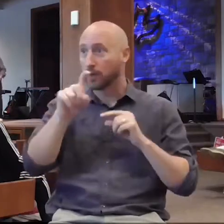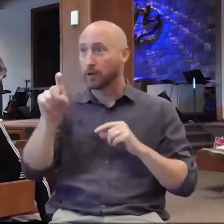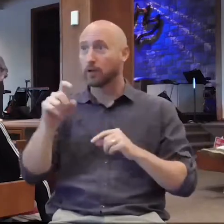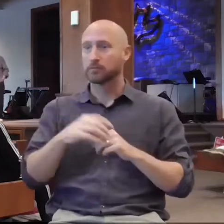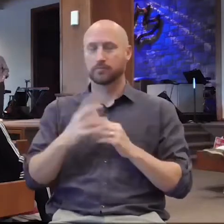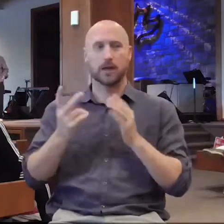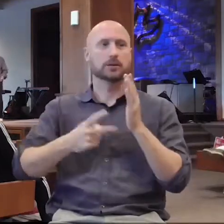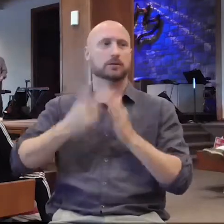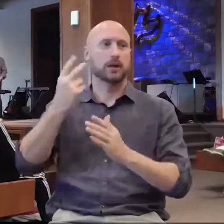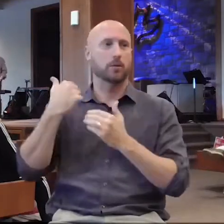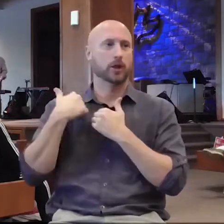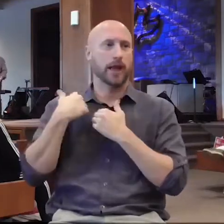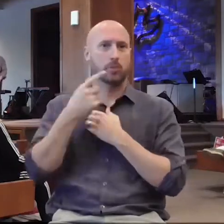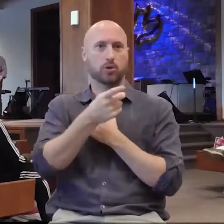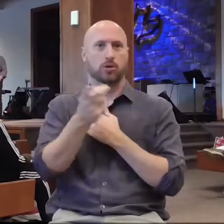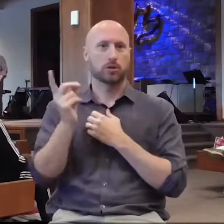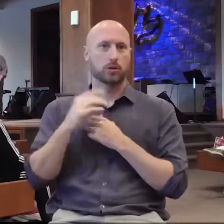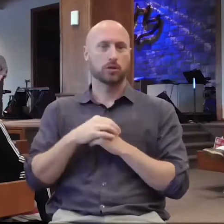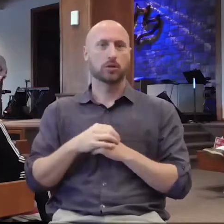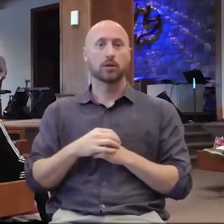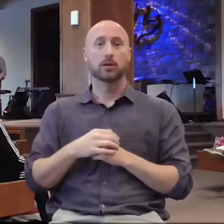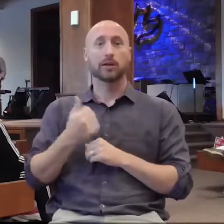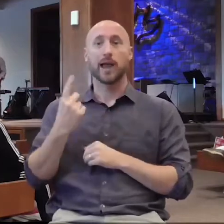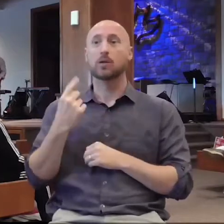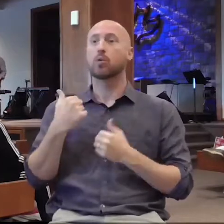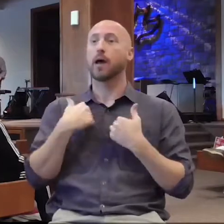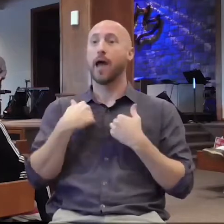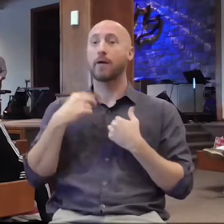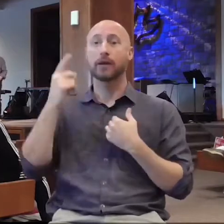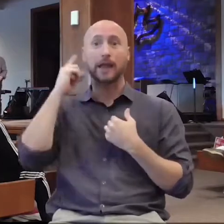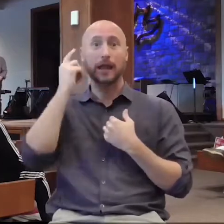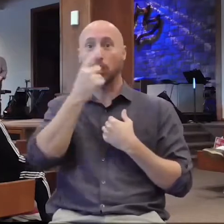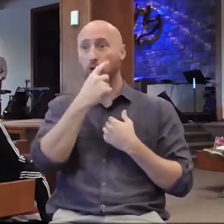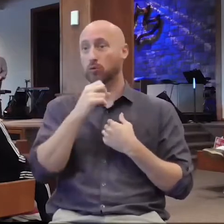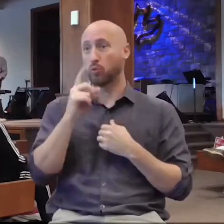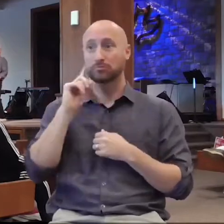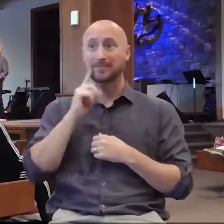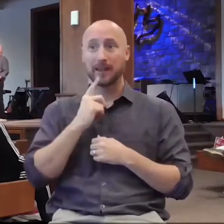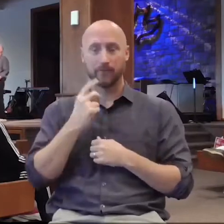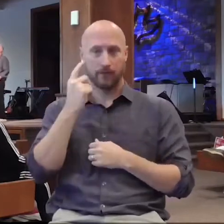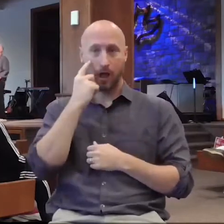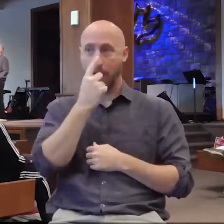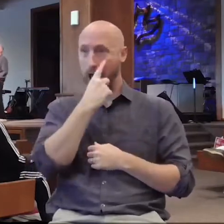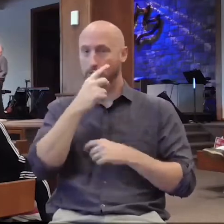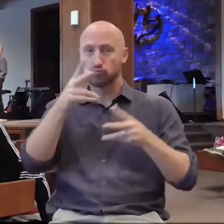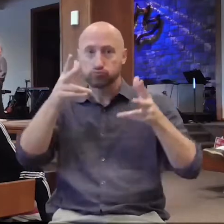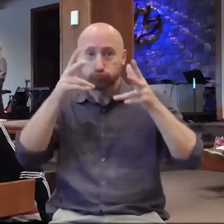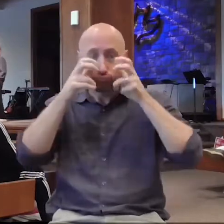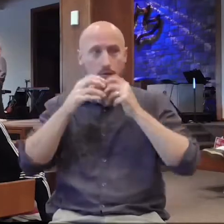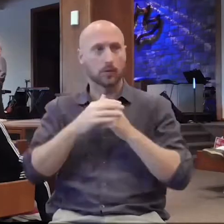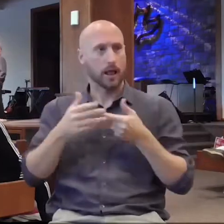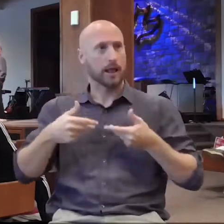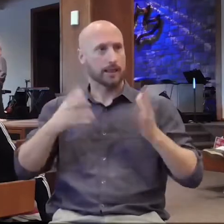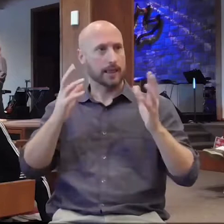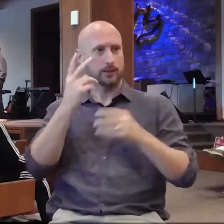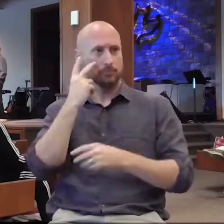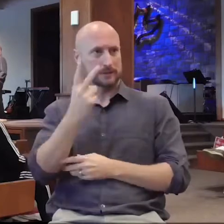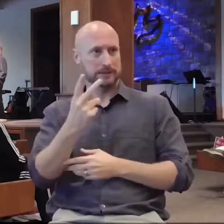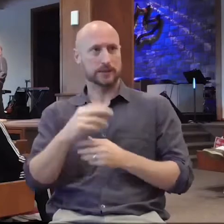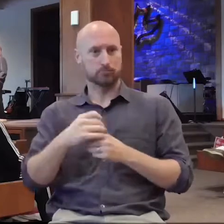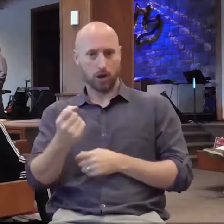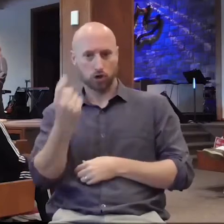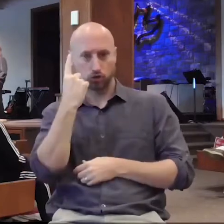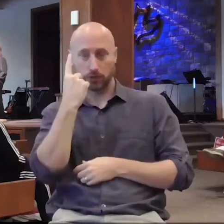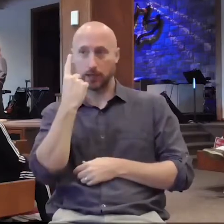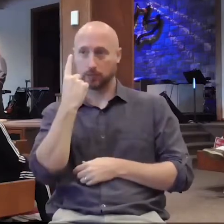as accountable. You know, anybody who has an ear, let them hear what the Spirit, it's in the present tense,